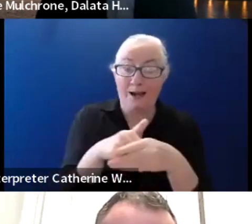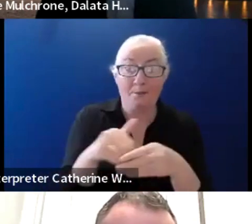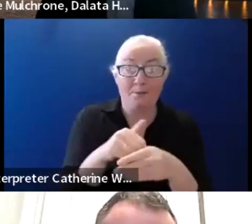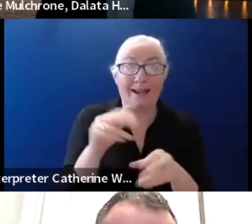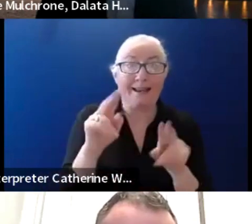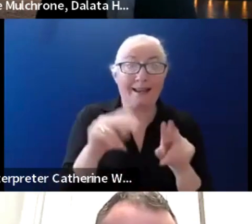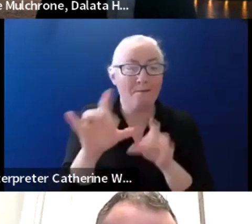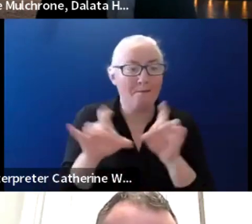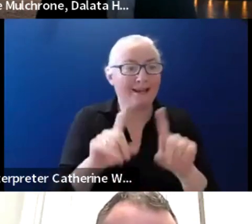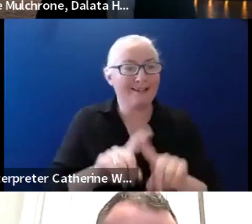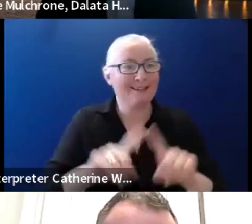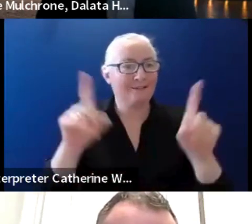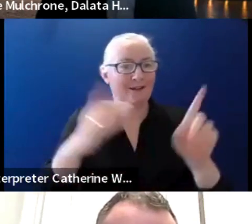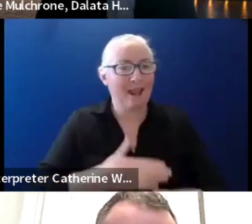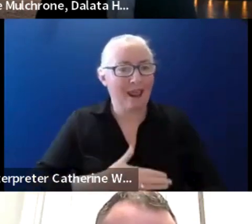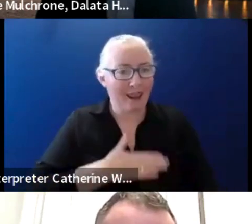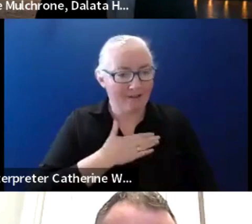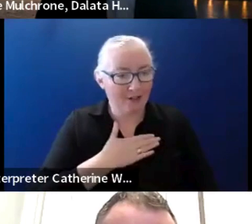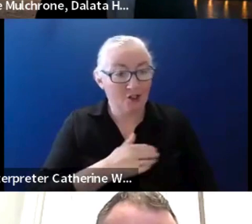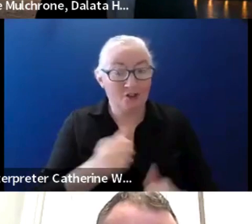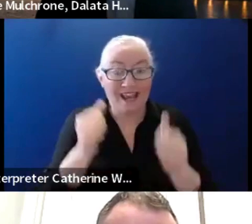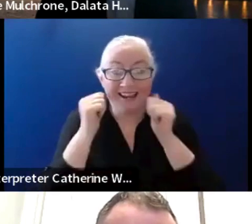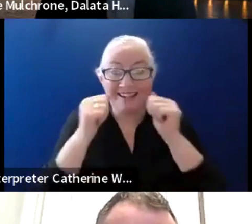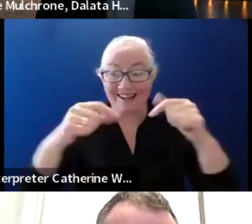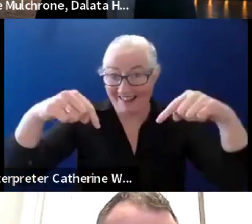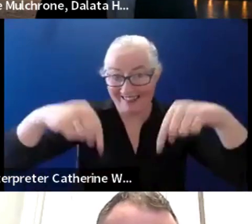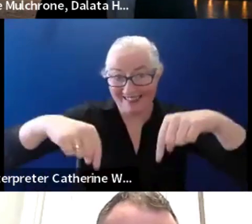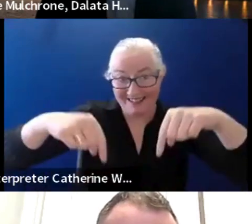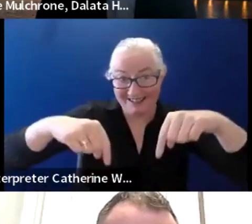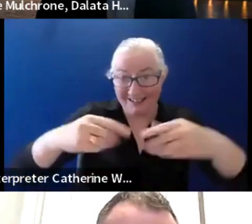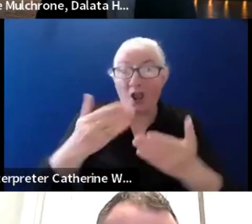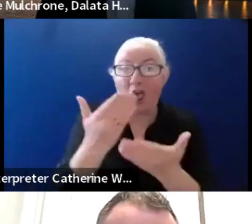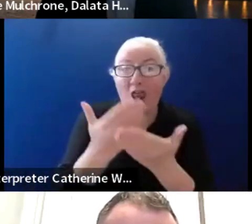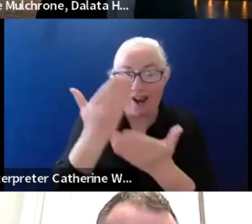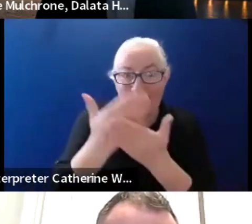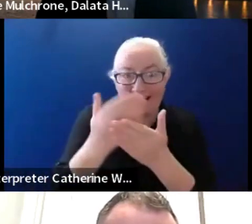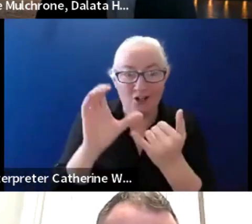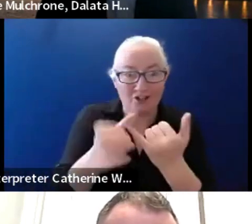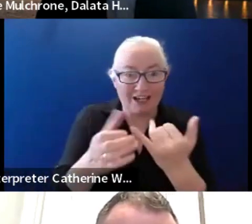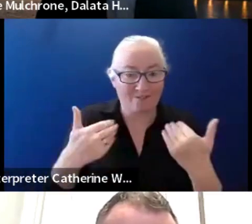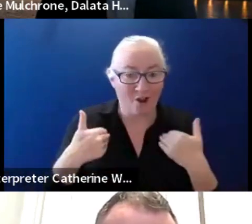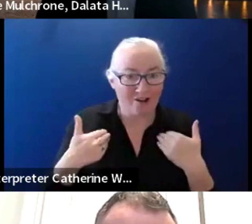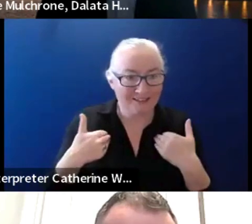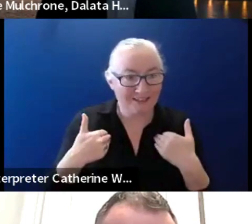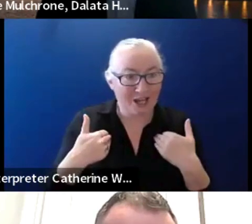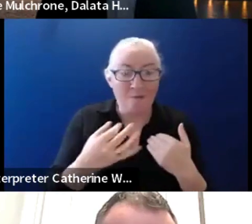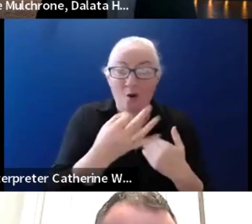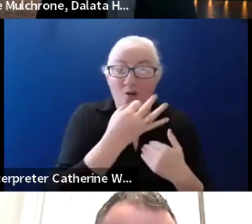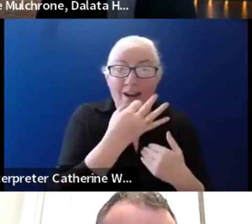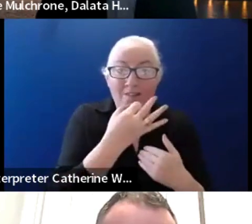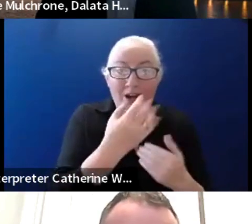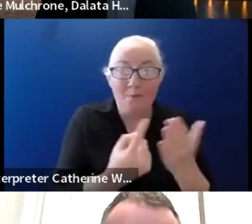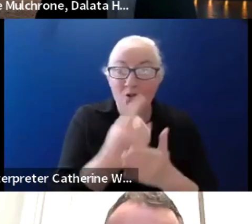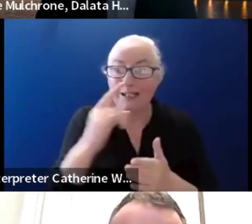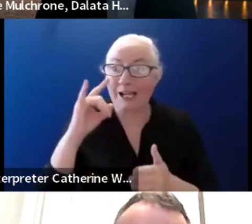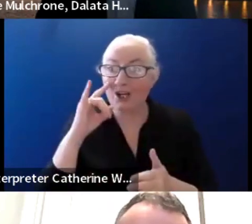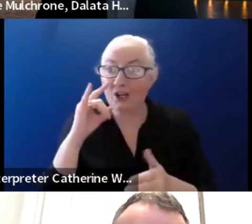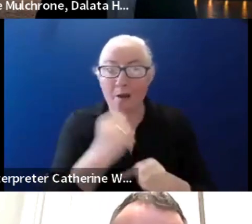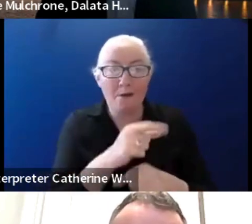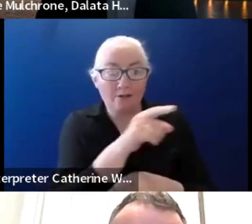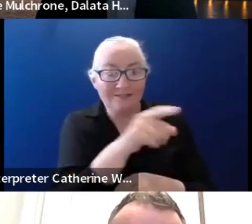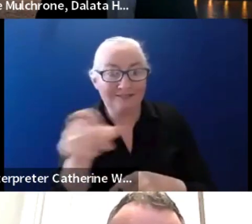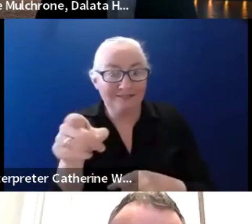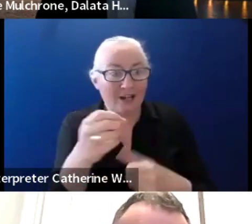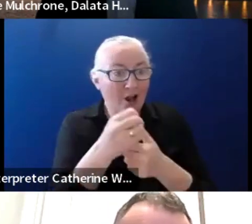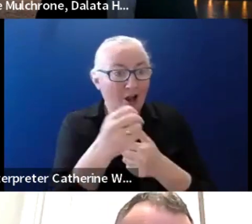lives. Attending this call today is also a learning opportunity for us, and I'm grateful for the opportunity to hear about other